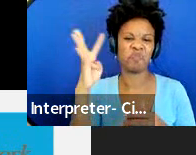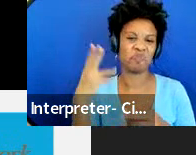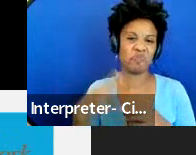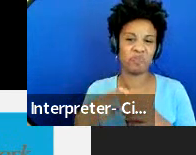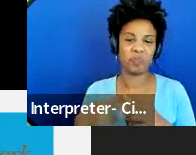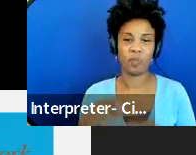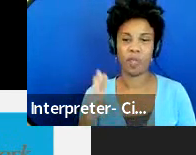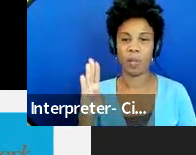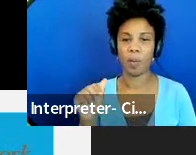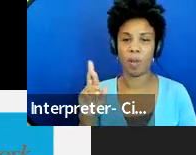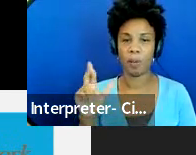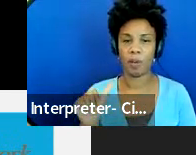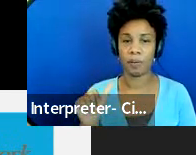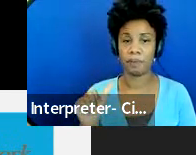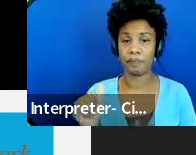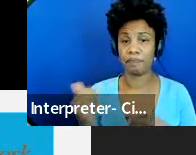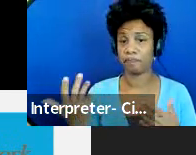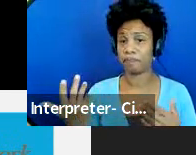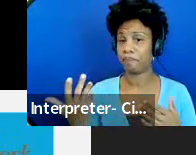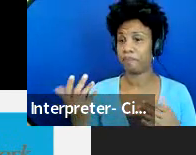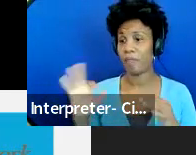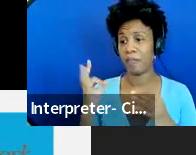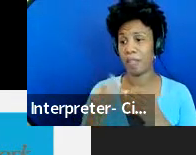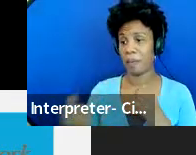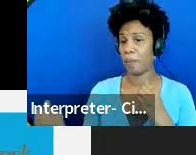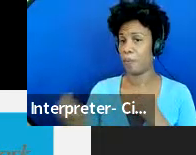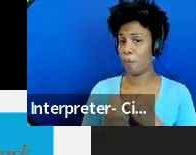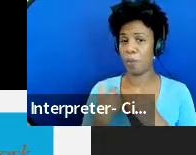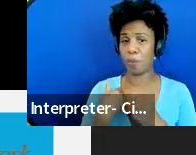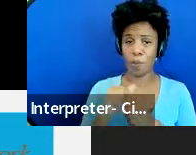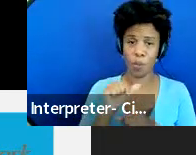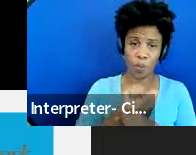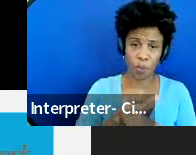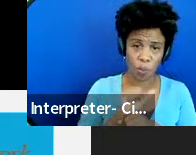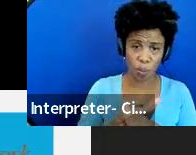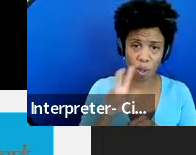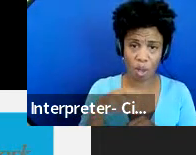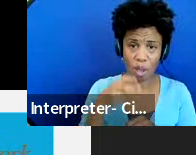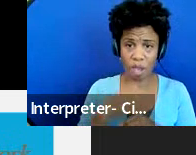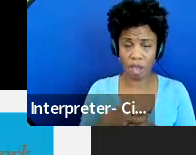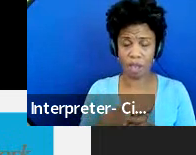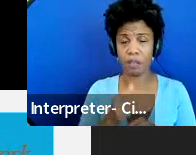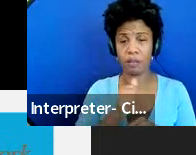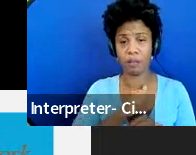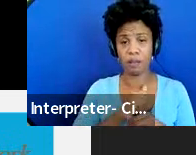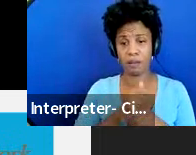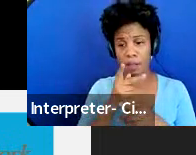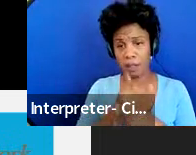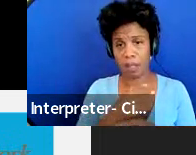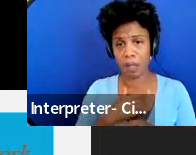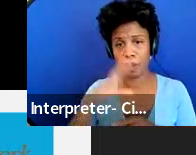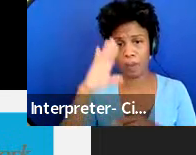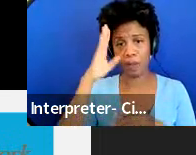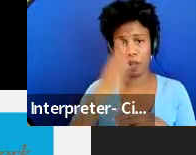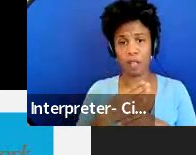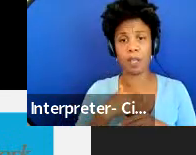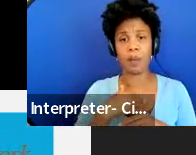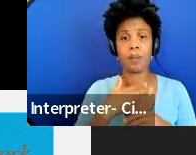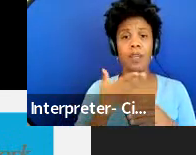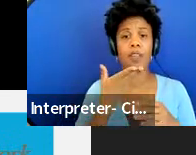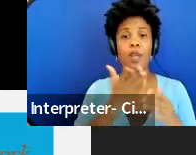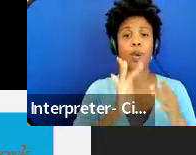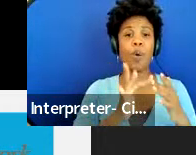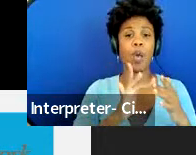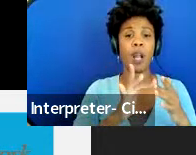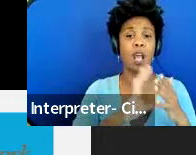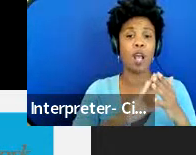any family support. I work hard to care for my son. I'm doing an online culinary course to obtain a degree." And the other,